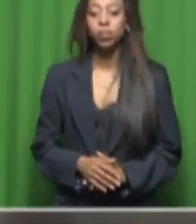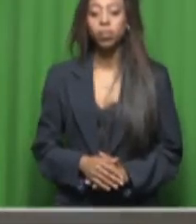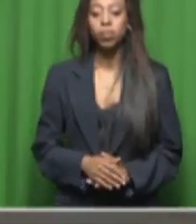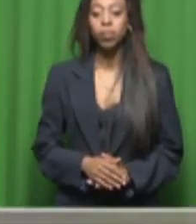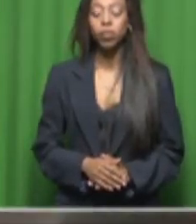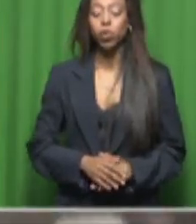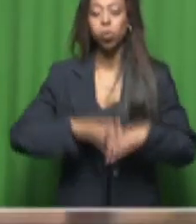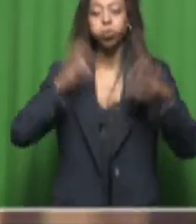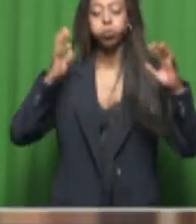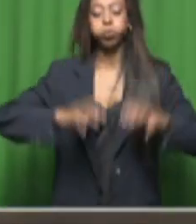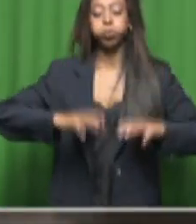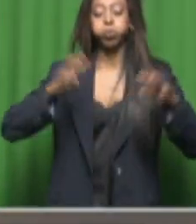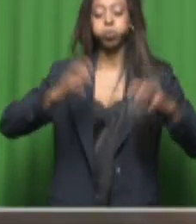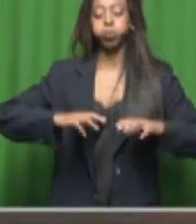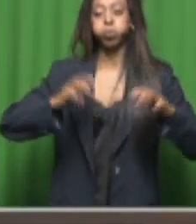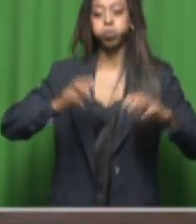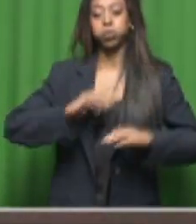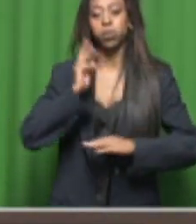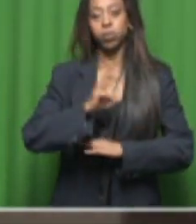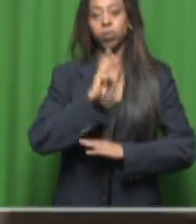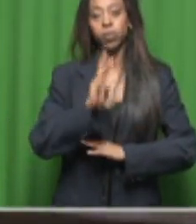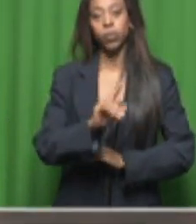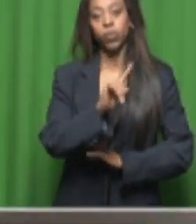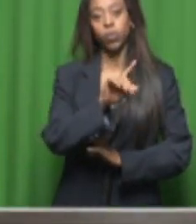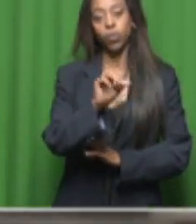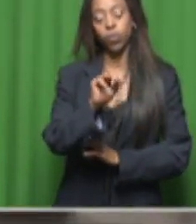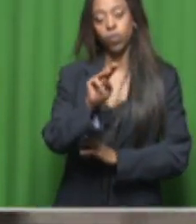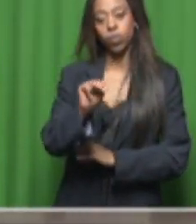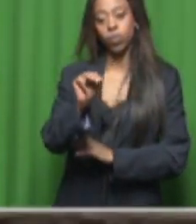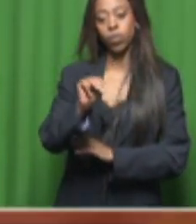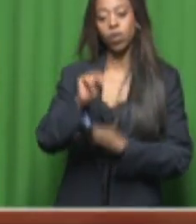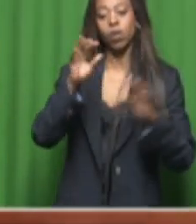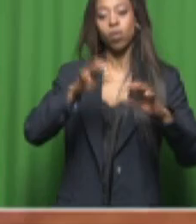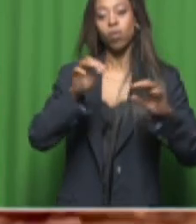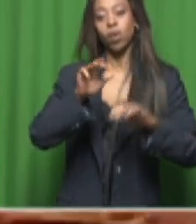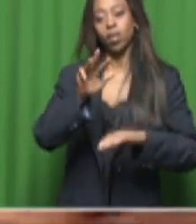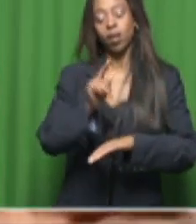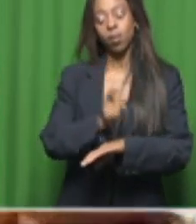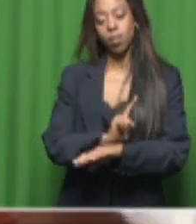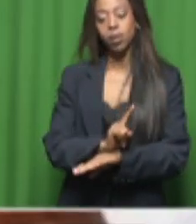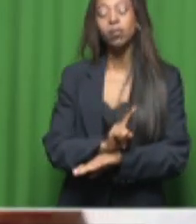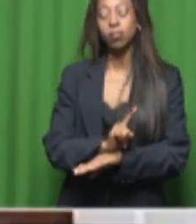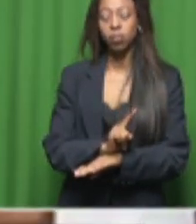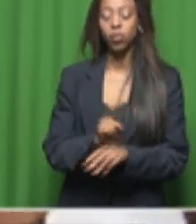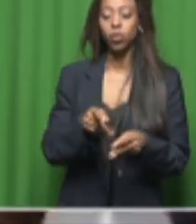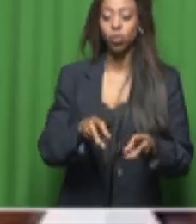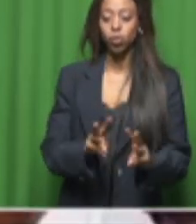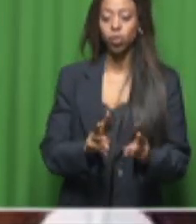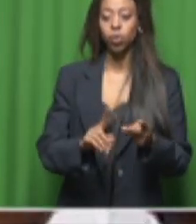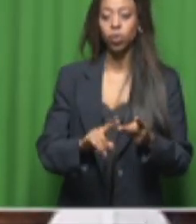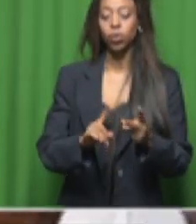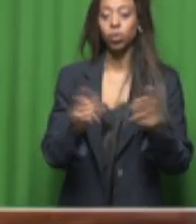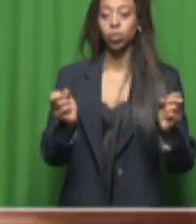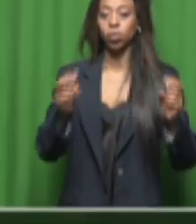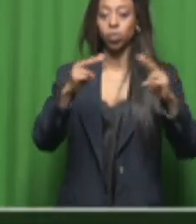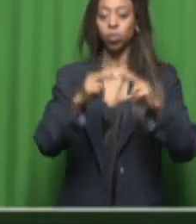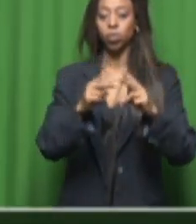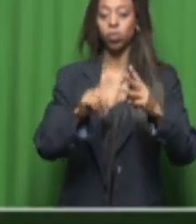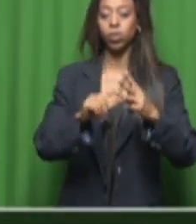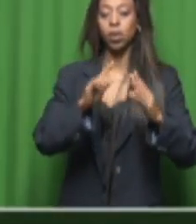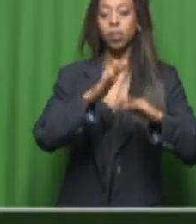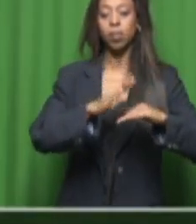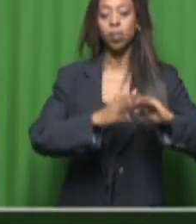During the downpour, 100 millimeters of rain fell in just 90 minutes. Roads, bridges, and other